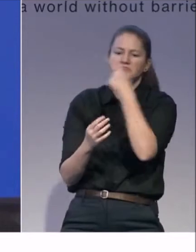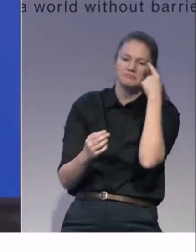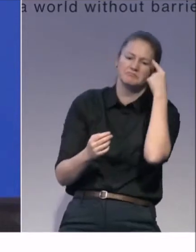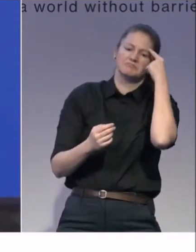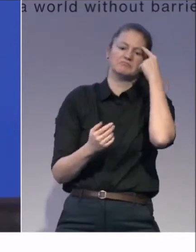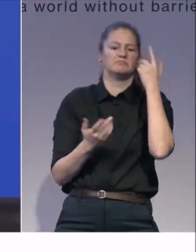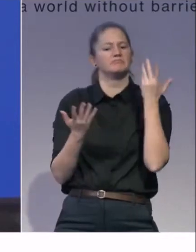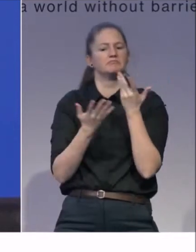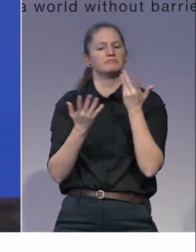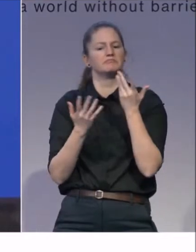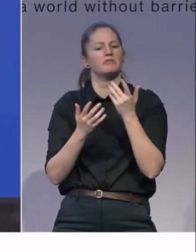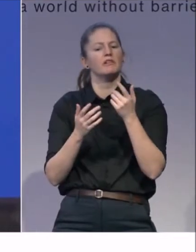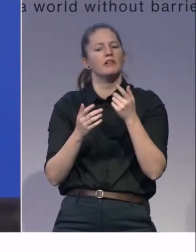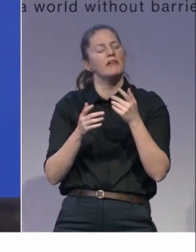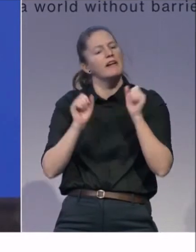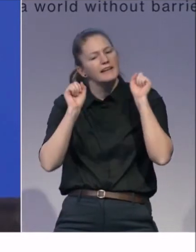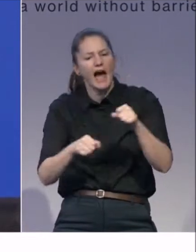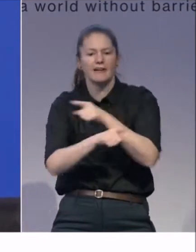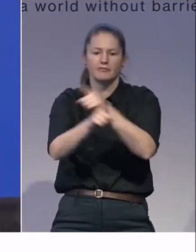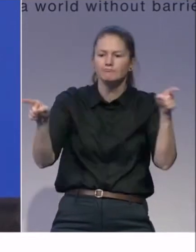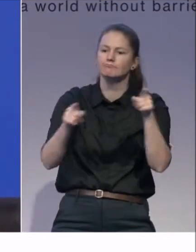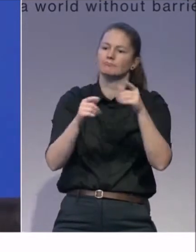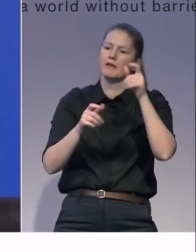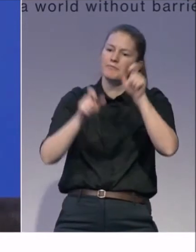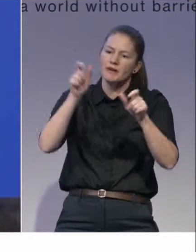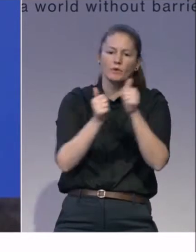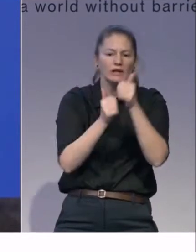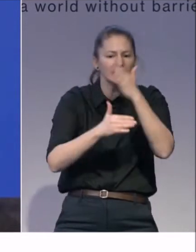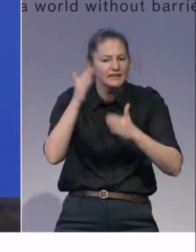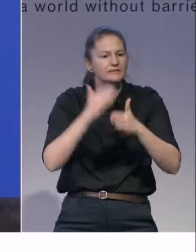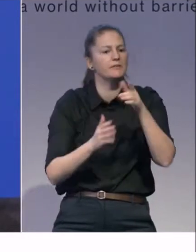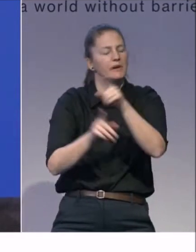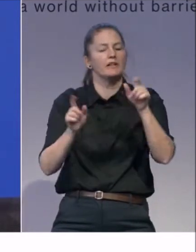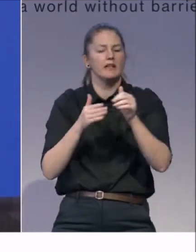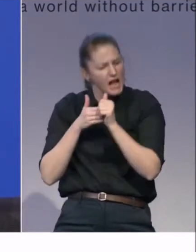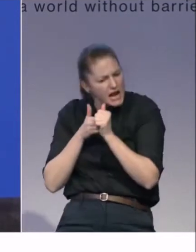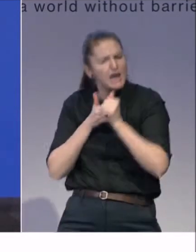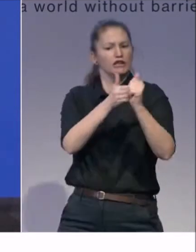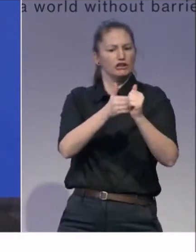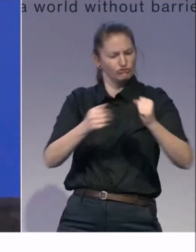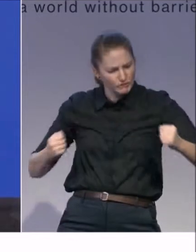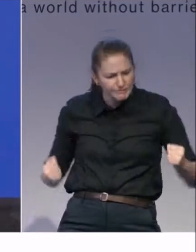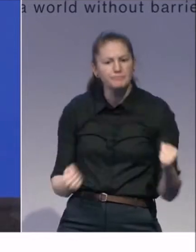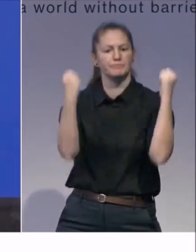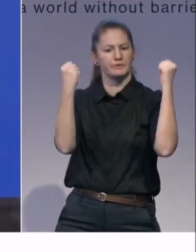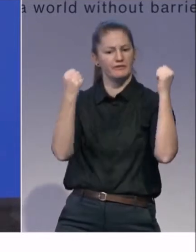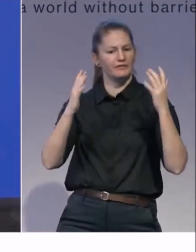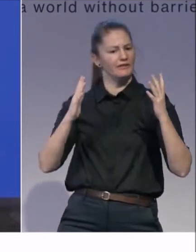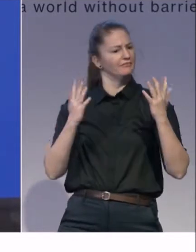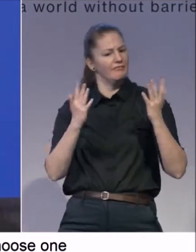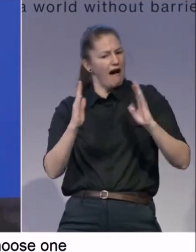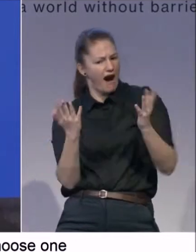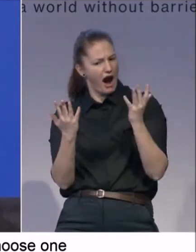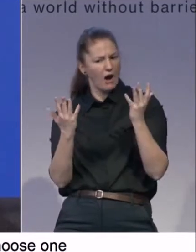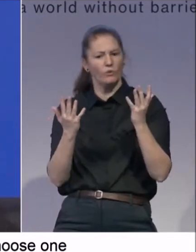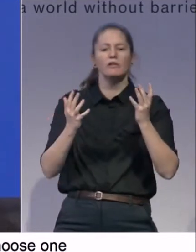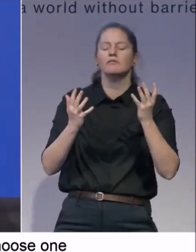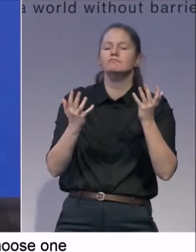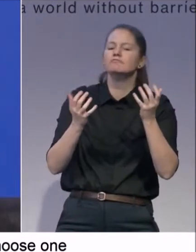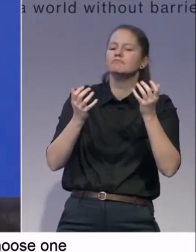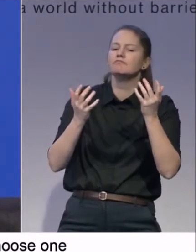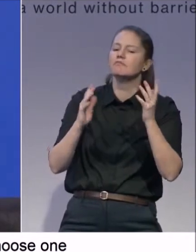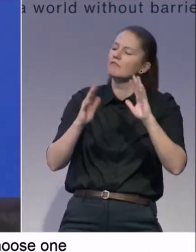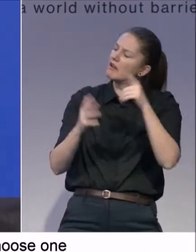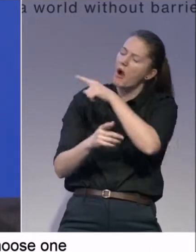leadership, what would be that recommendation? You said more support. Would this be the one, or does something else come to your